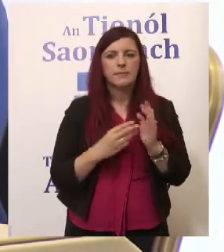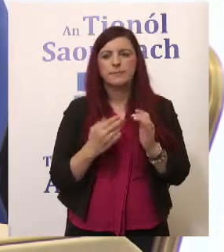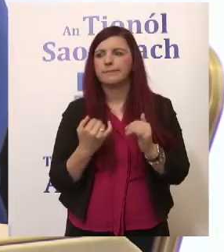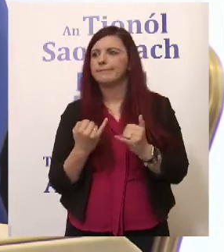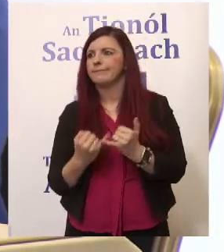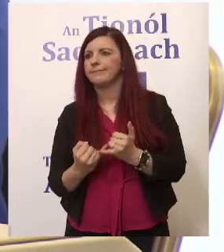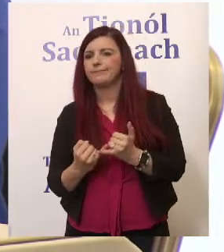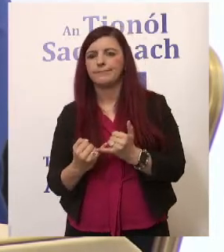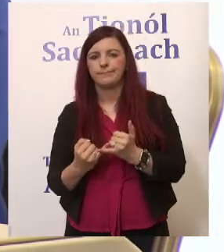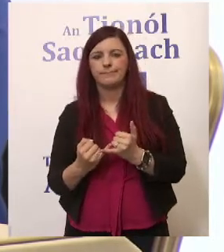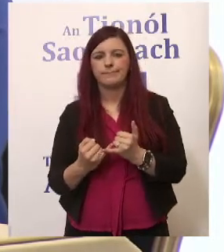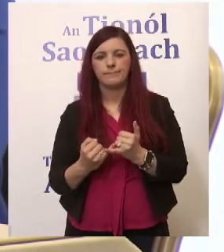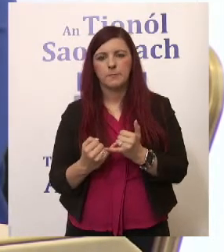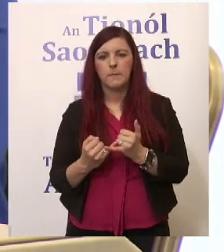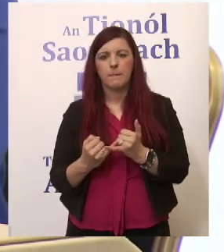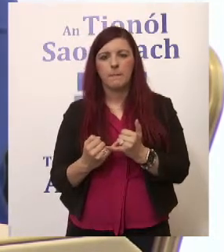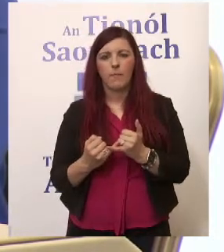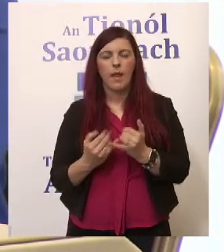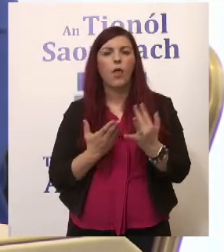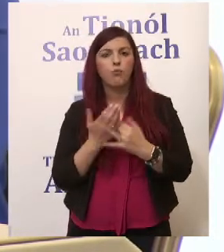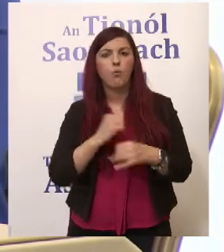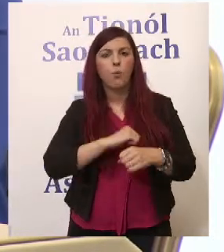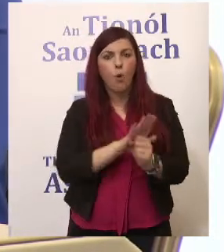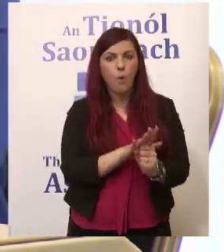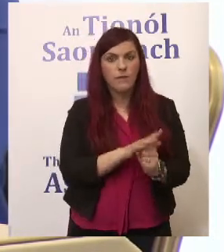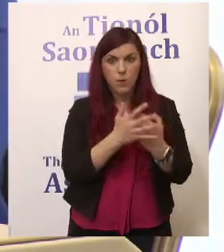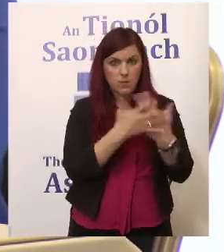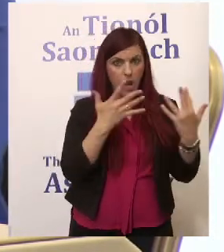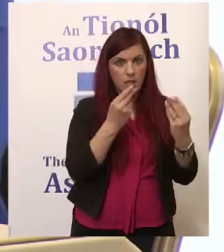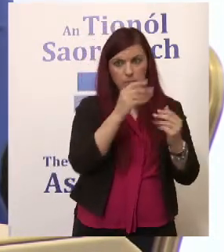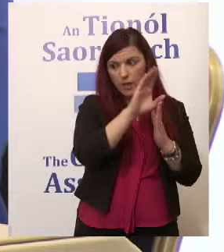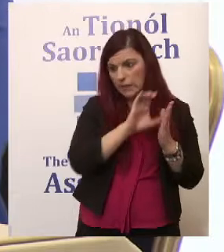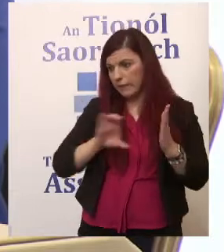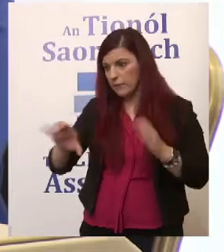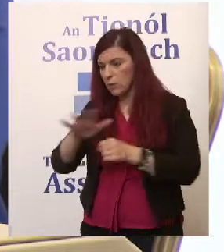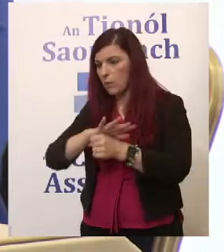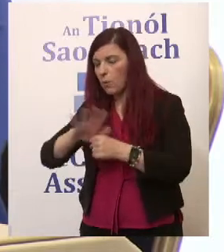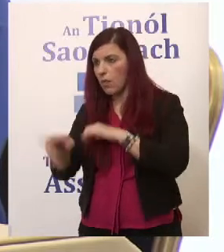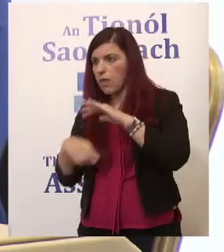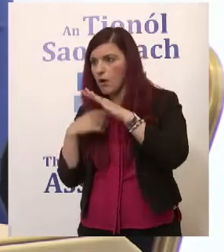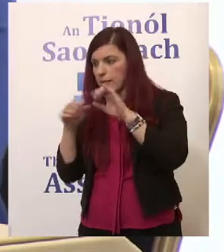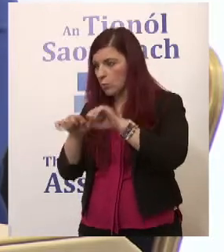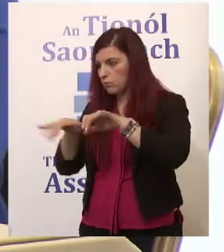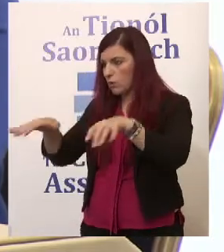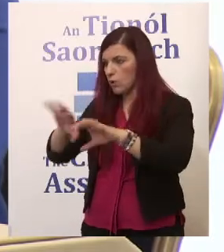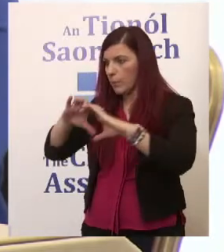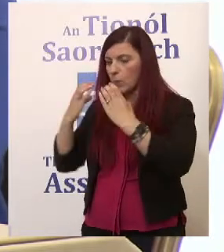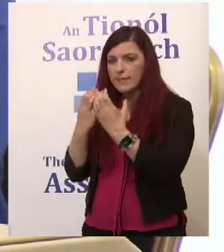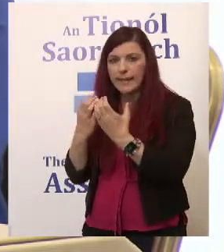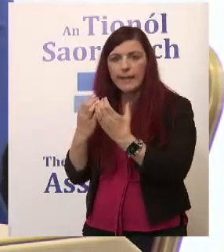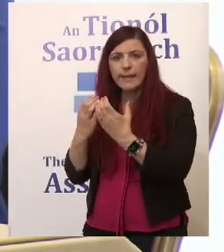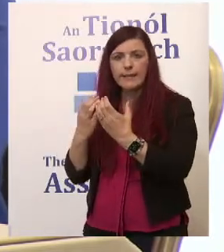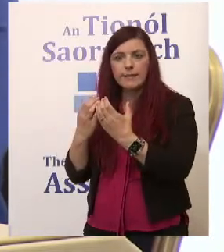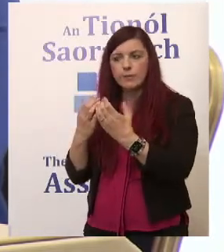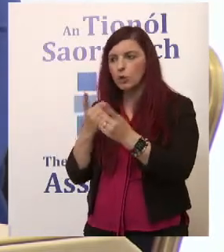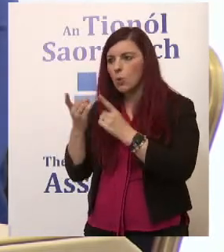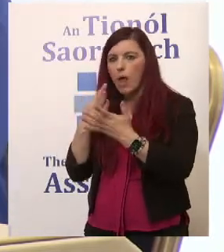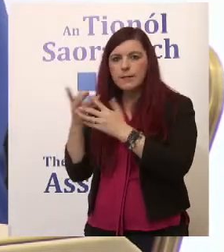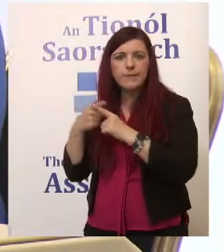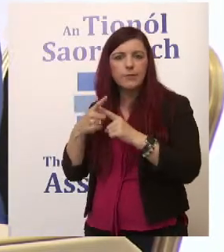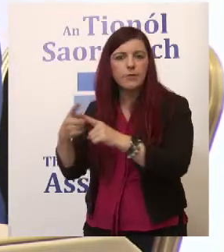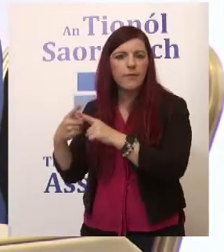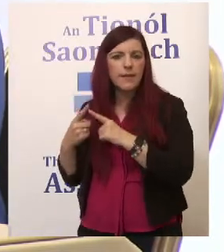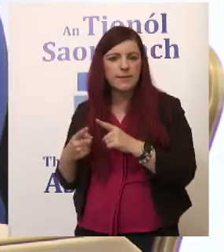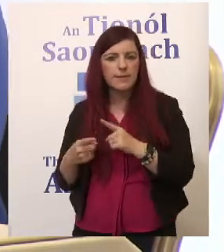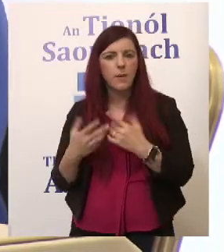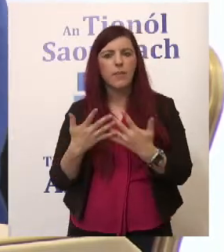there was quite a bit of money channeled through the local authorities to go out into the community to do a variety of different things. At the moment, local authorities